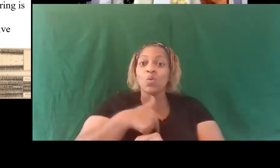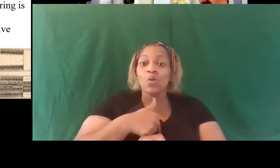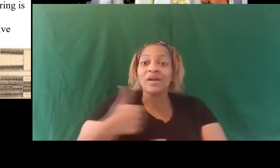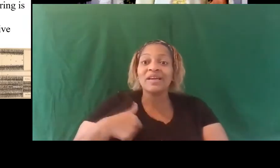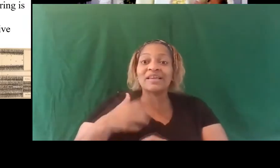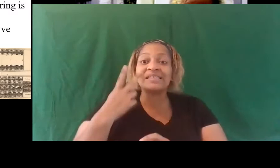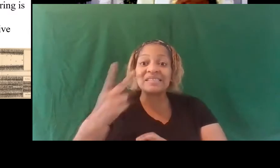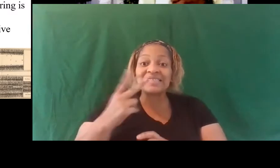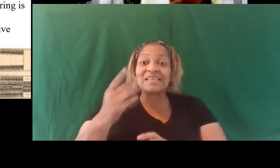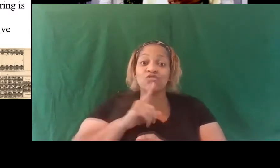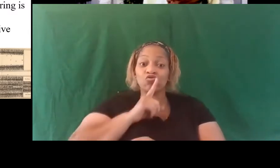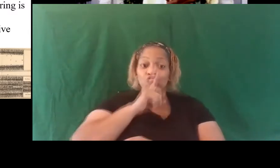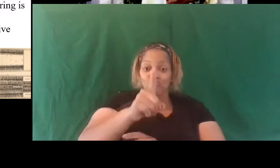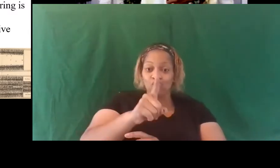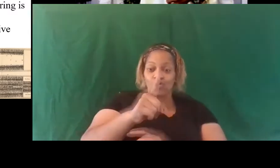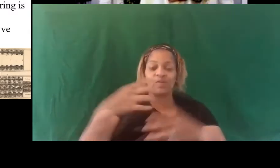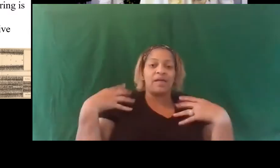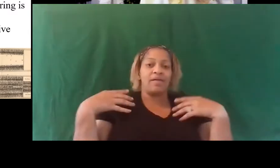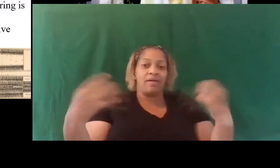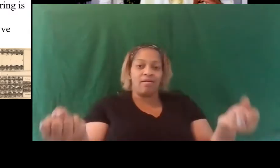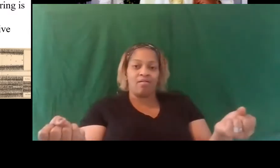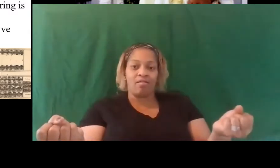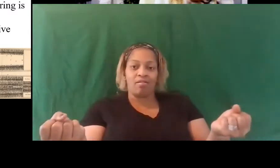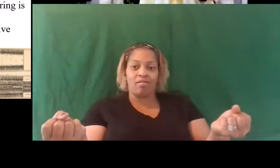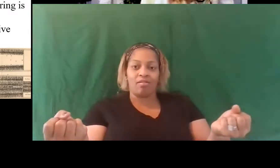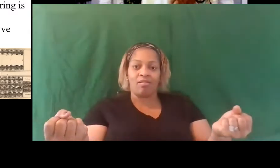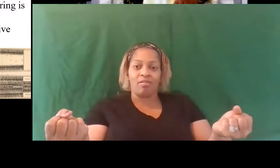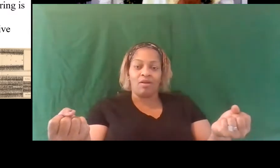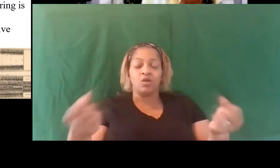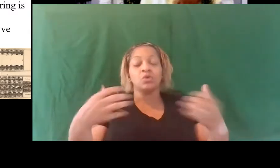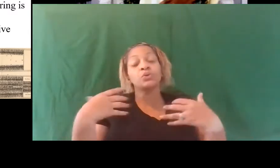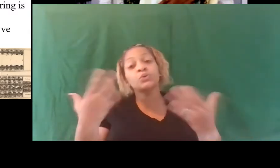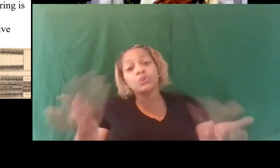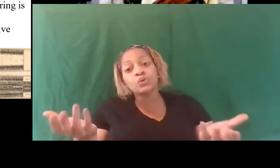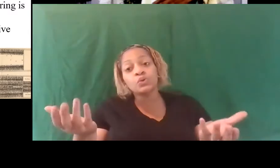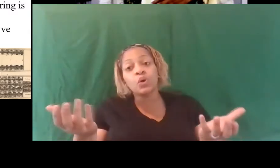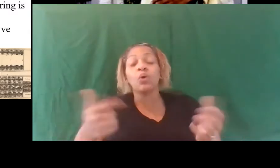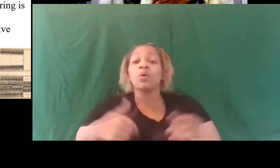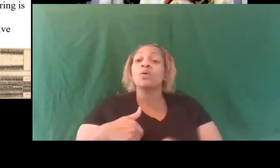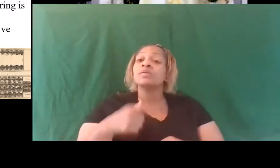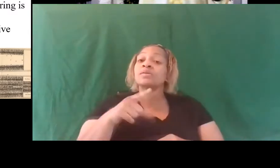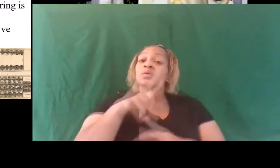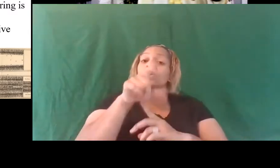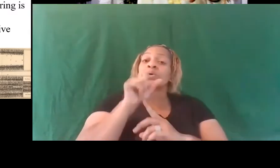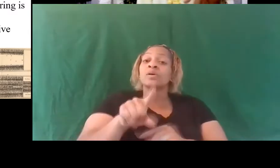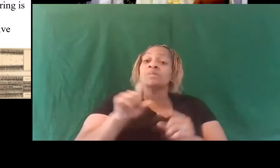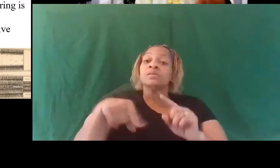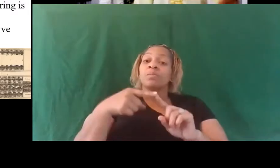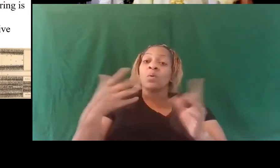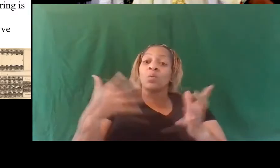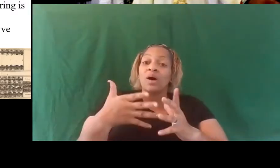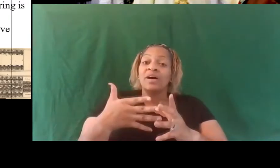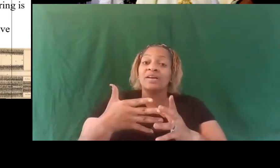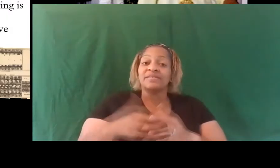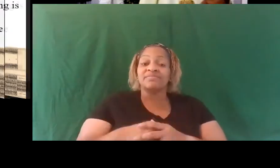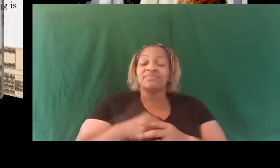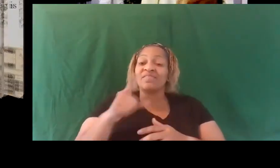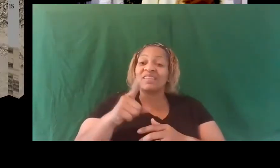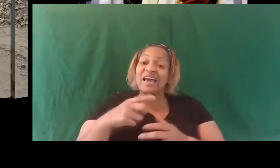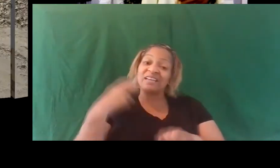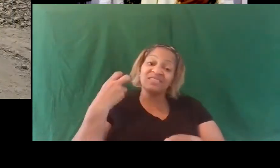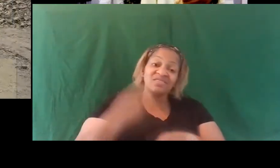to it and heal it? So the question isn't about really the rocky